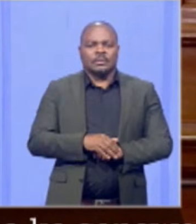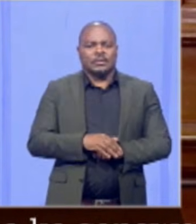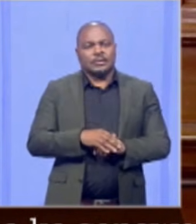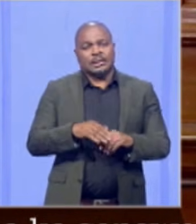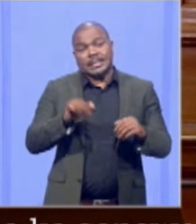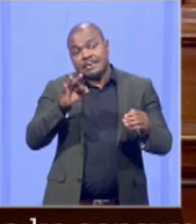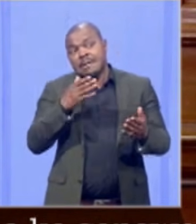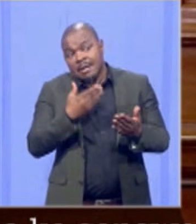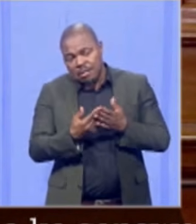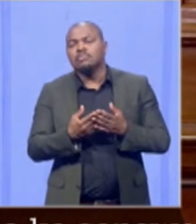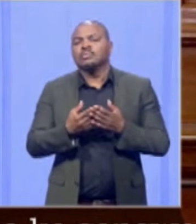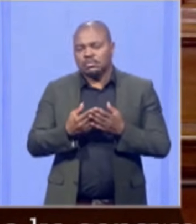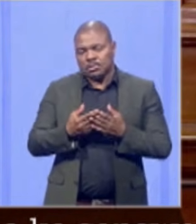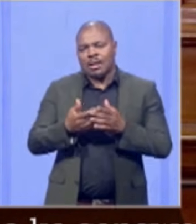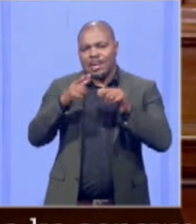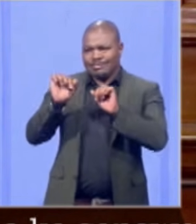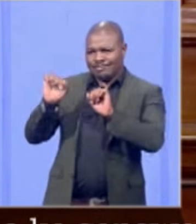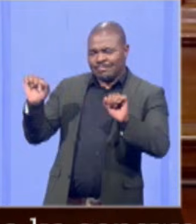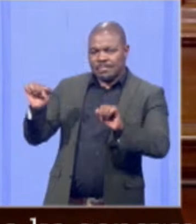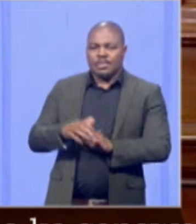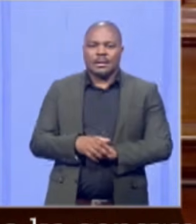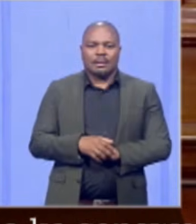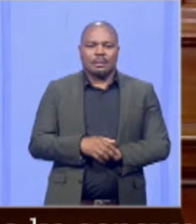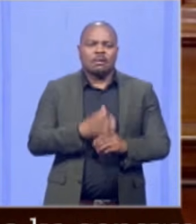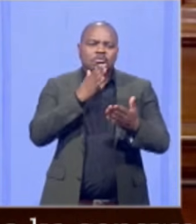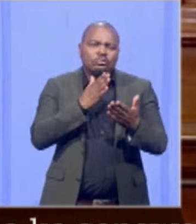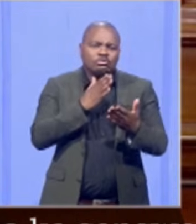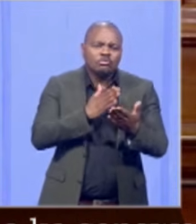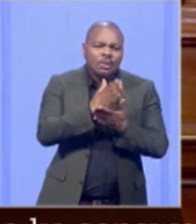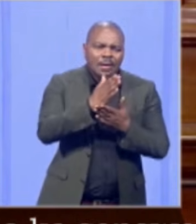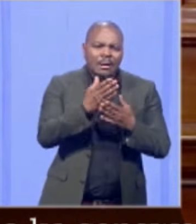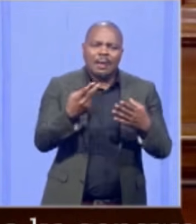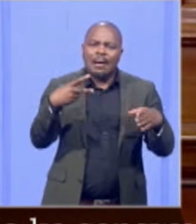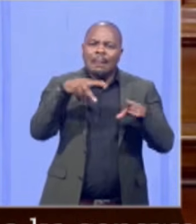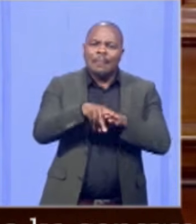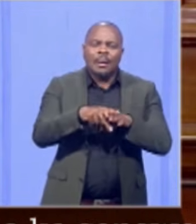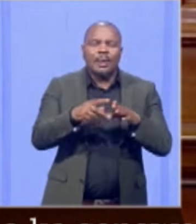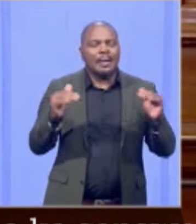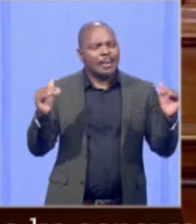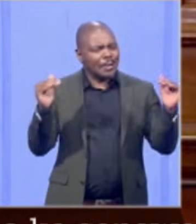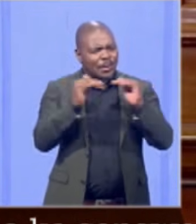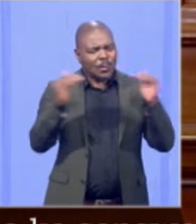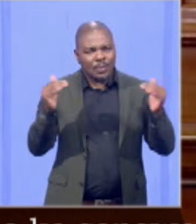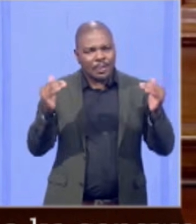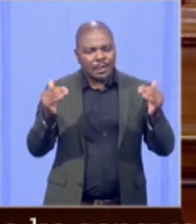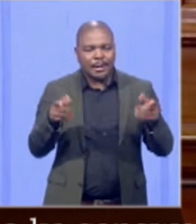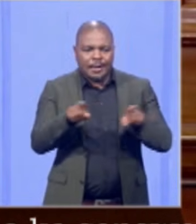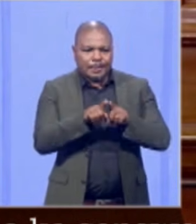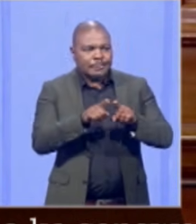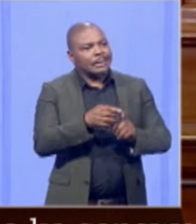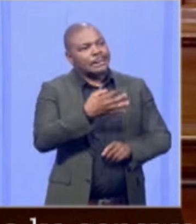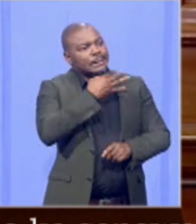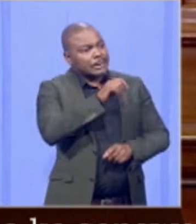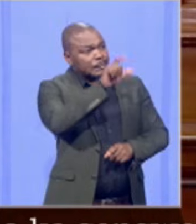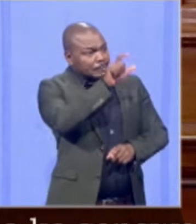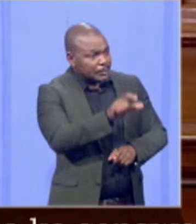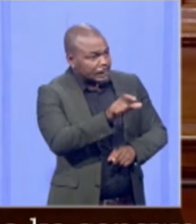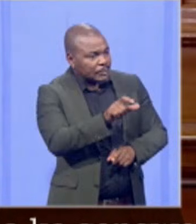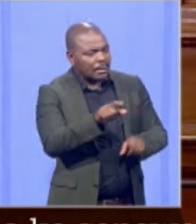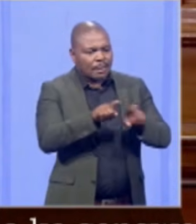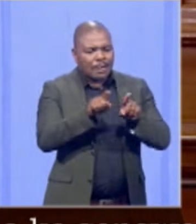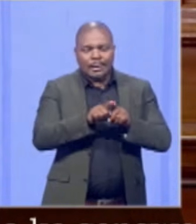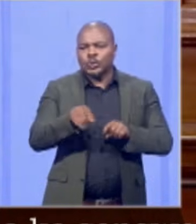reasonably practicable. This is a right that applies equally to an English speaker as it does to